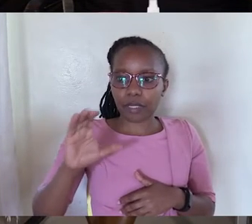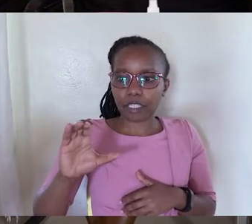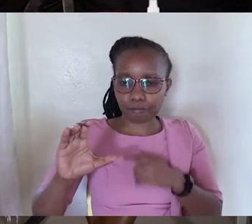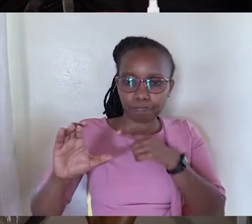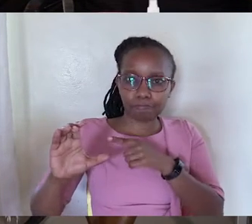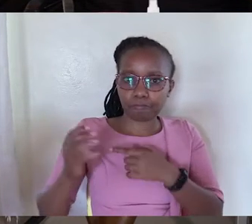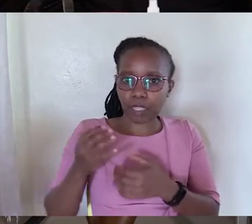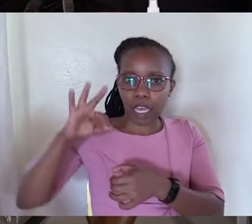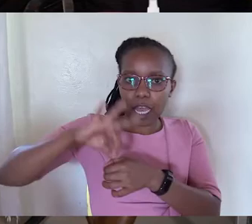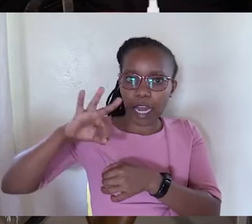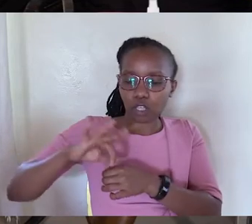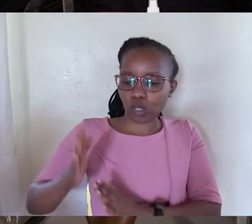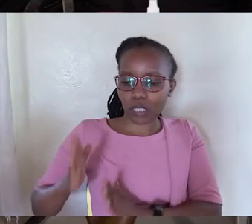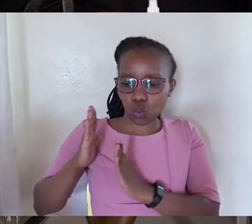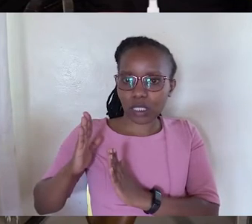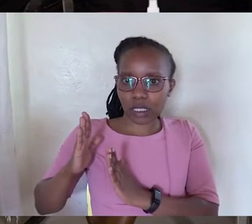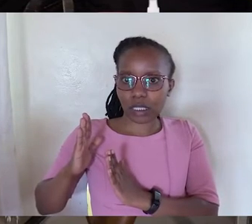call election security